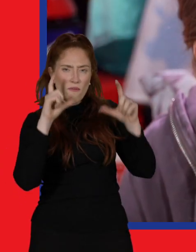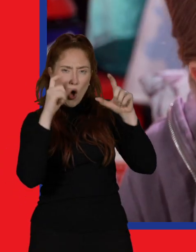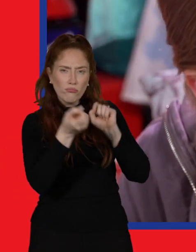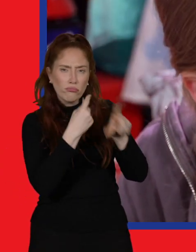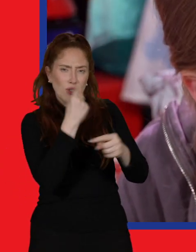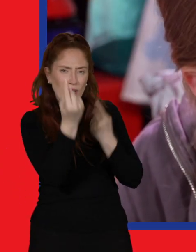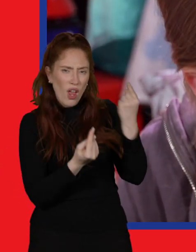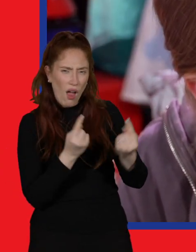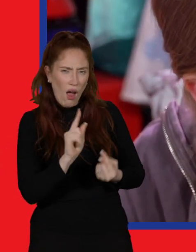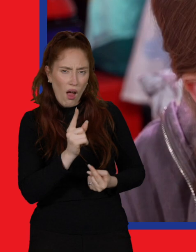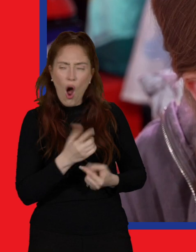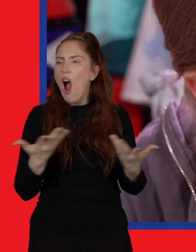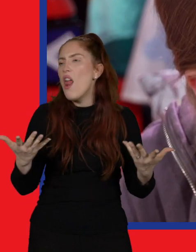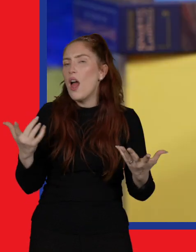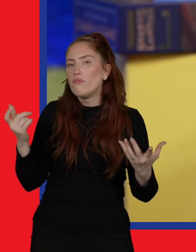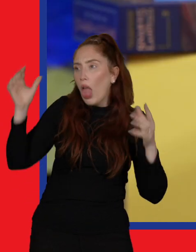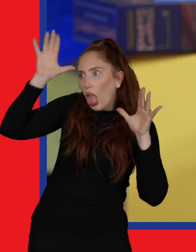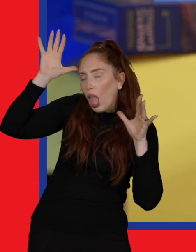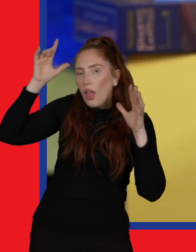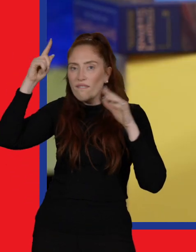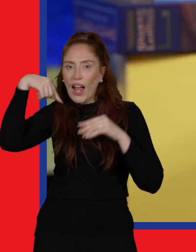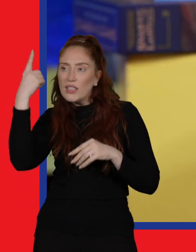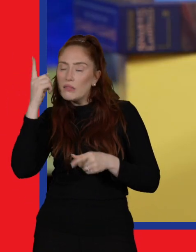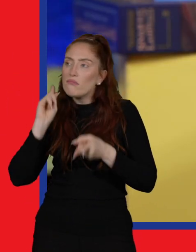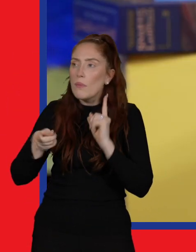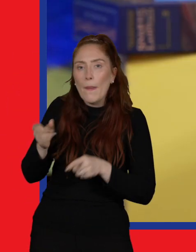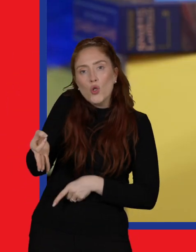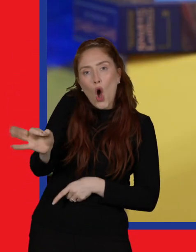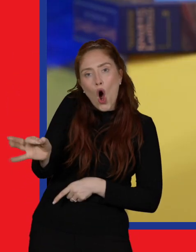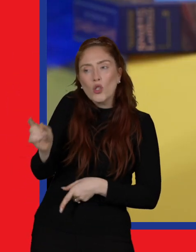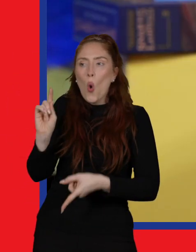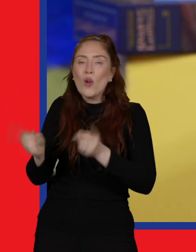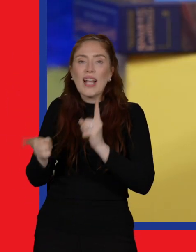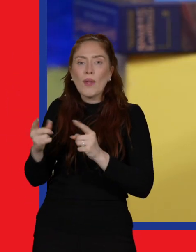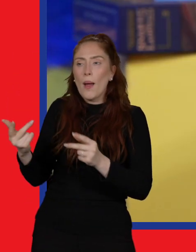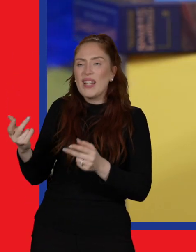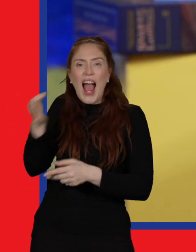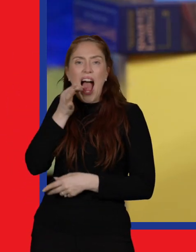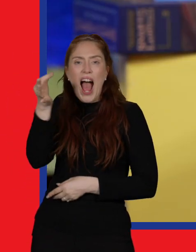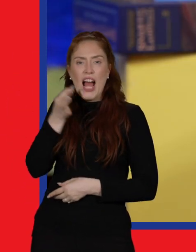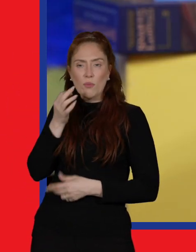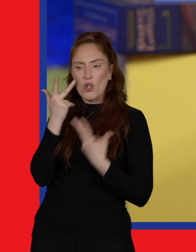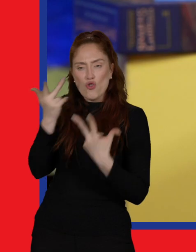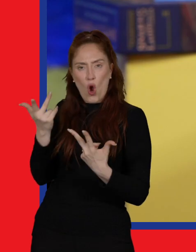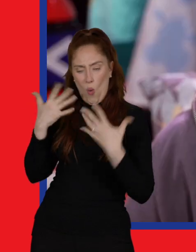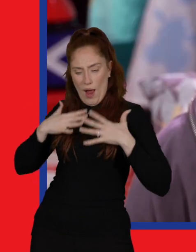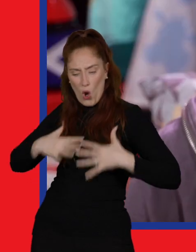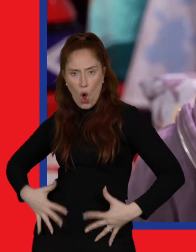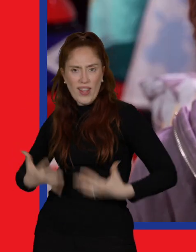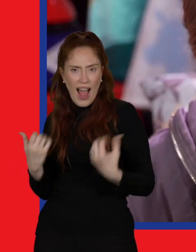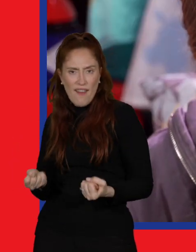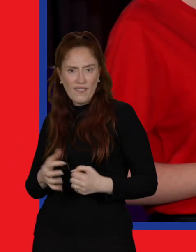What sort of photos do you send each other? You know, we pull silly faces, sometimes our dogs. Sometimes he asks me to show what I'm doing or wearing.